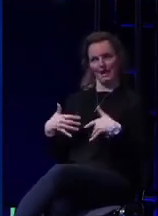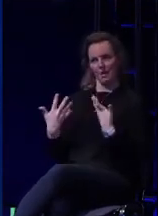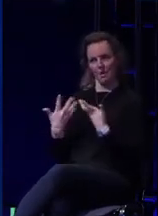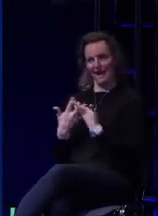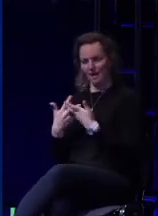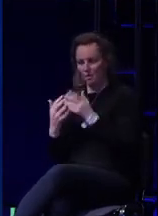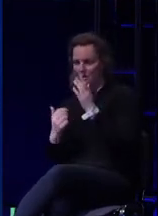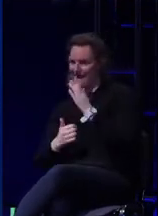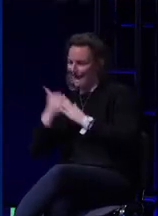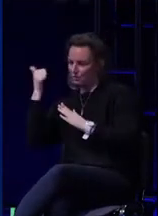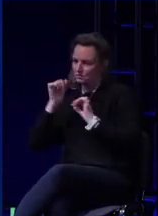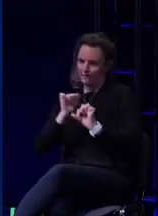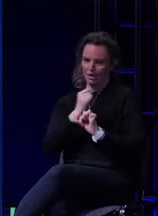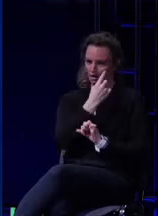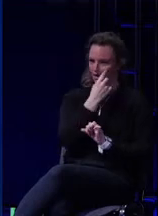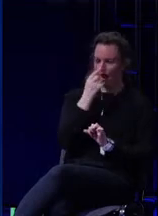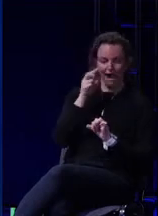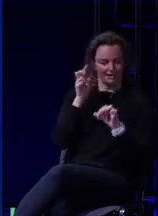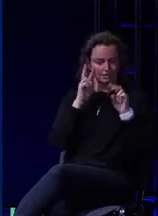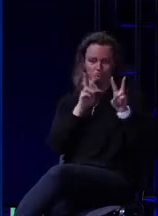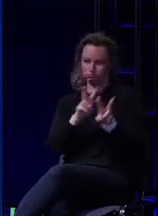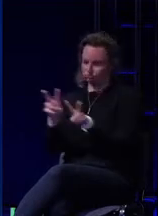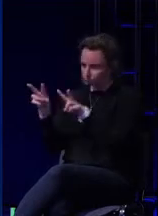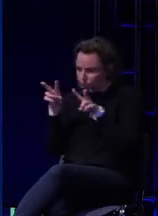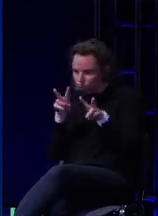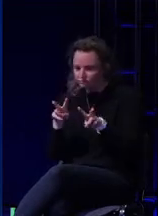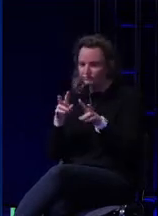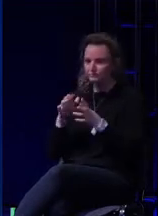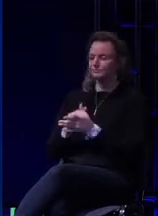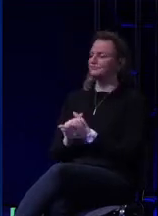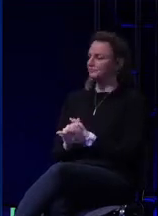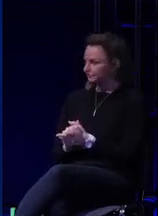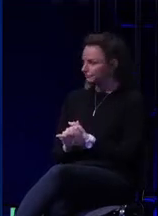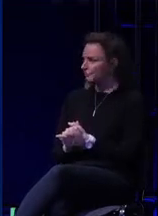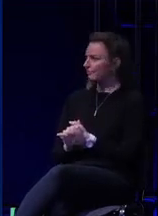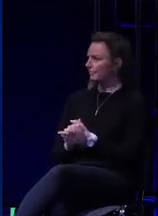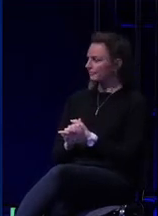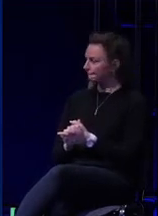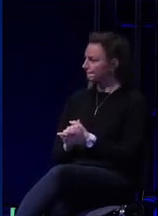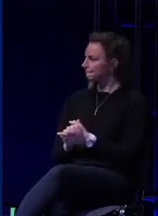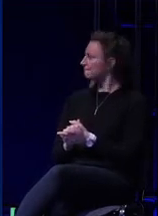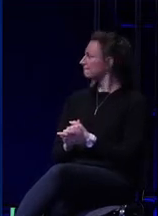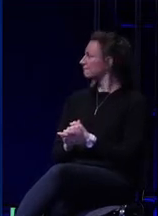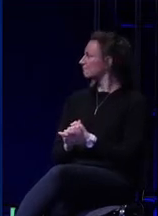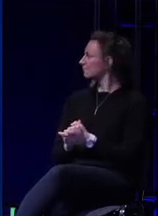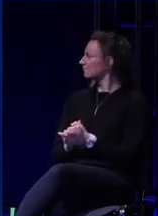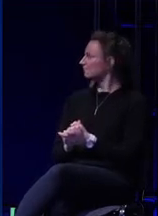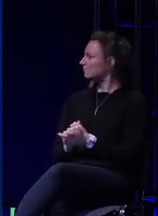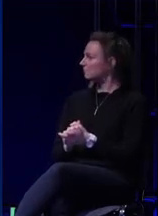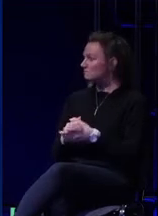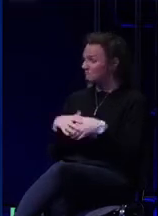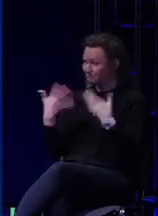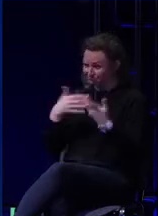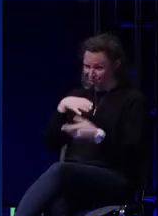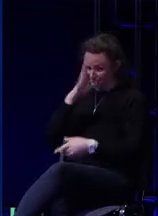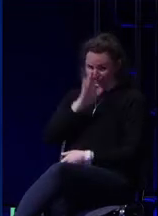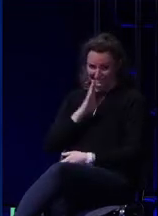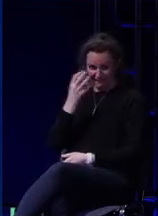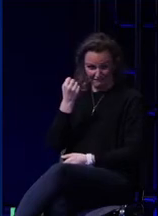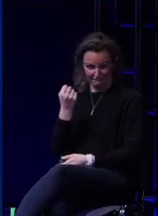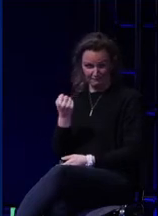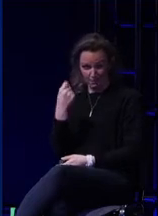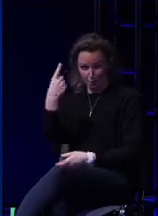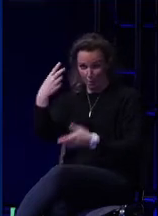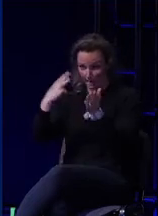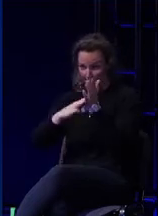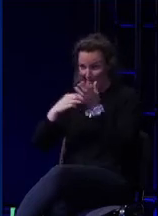out of this? You know what I mean? Absolutely. So, That's nice. and yeah. Well, sadly, we have 1 minute left. wow.